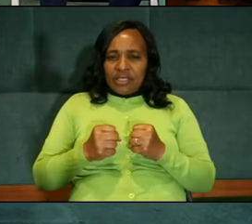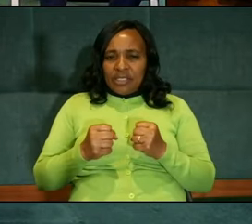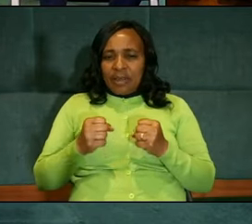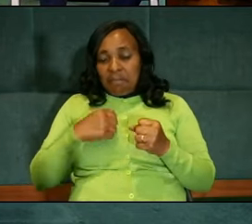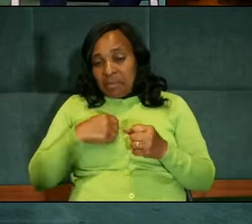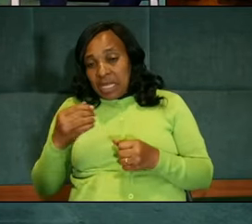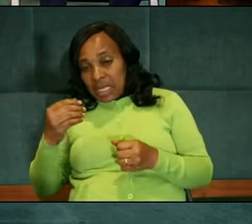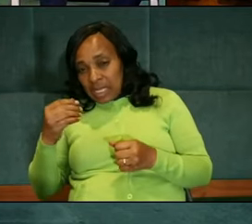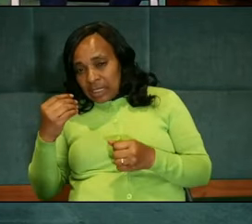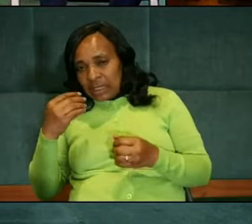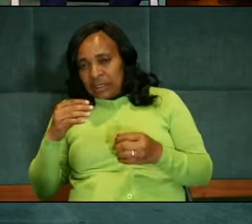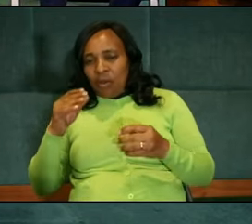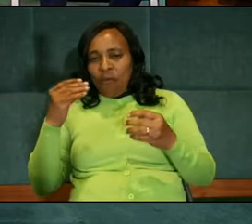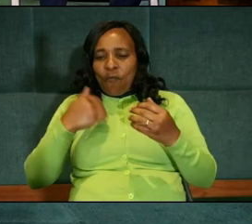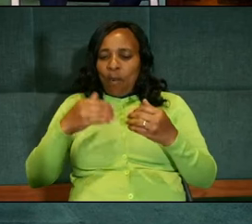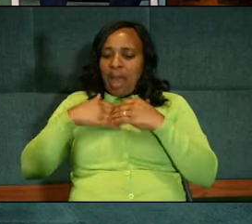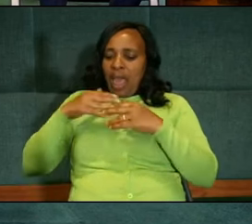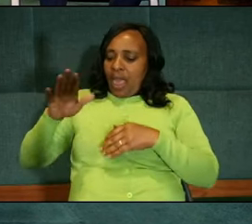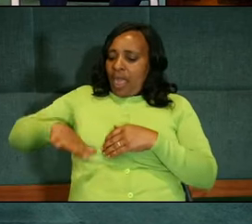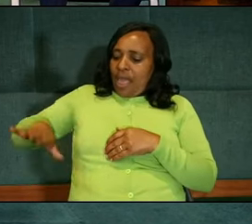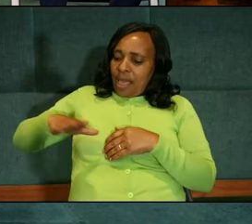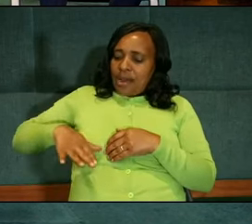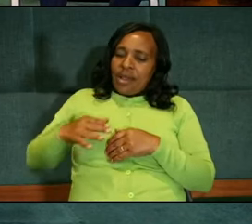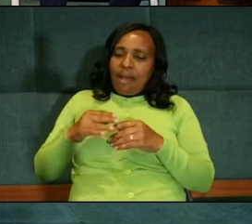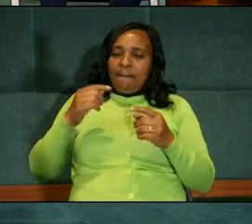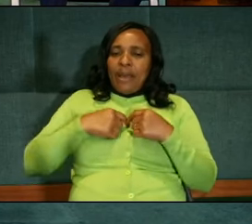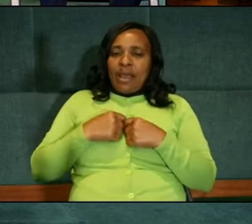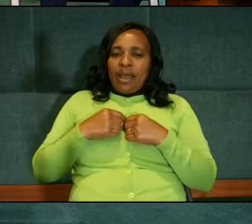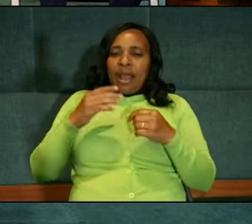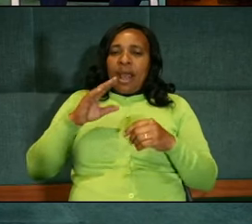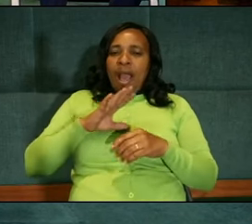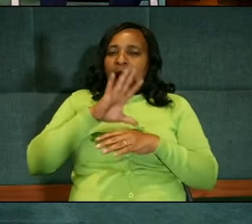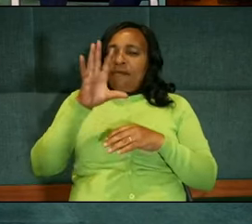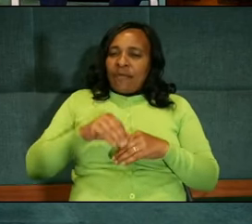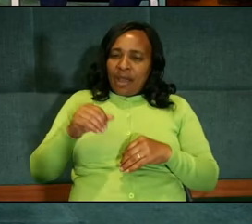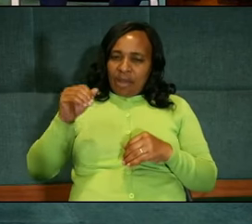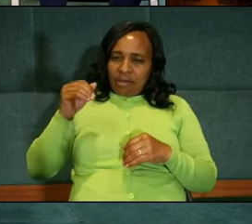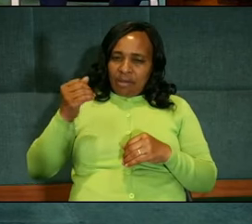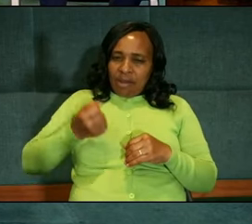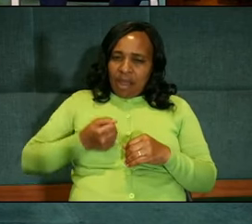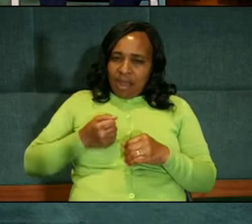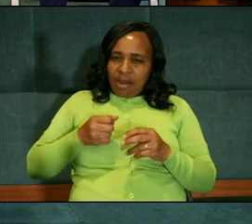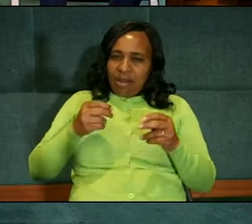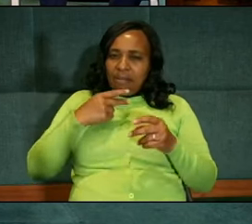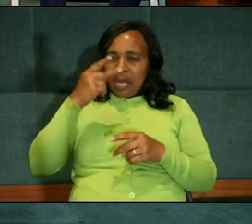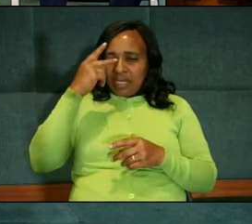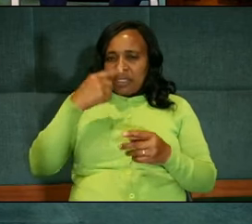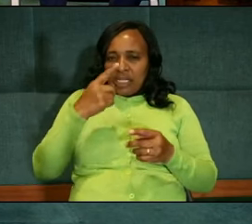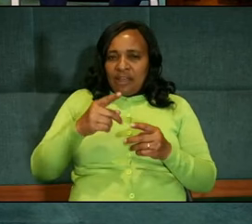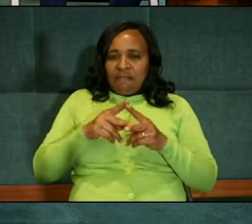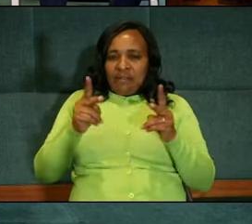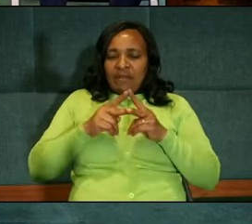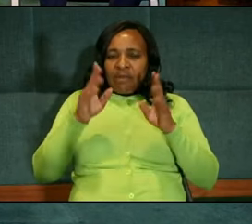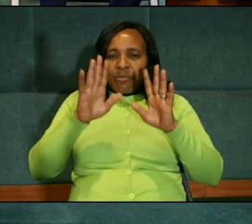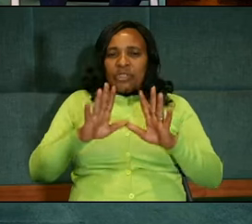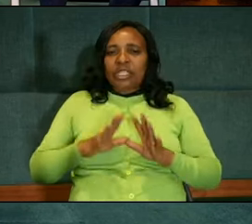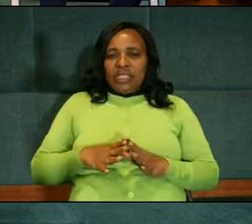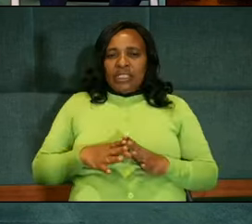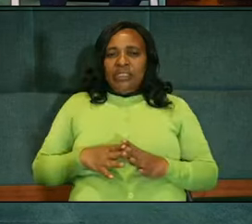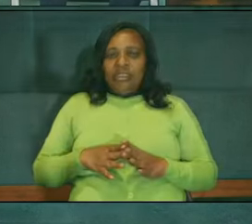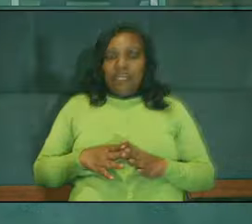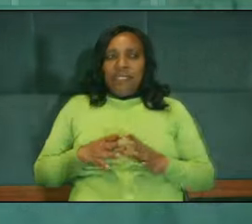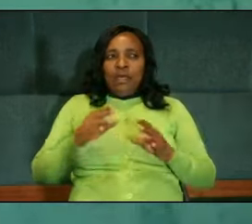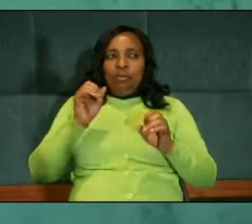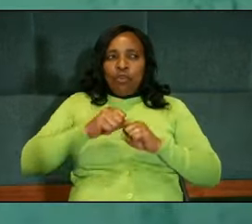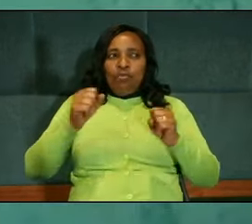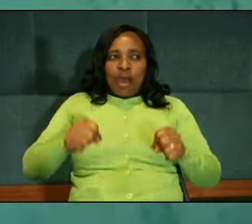point of view, as being in an African household, what your parents says is very important. Like, if they say this, that's what's going to